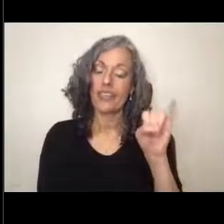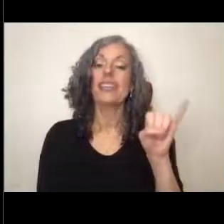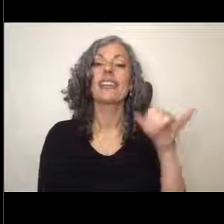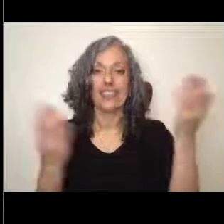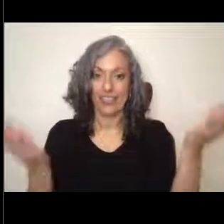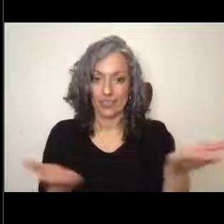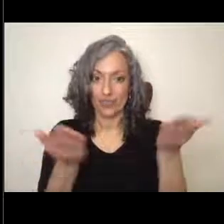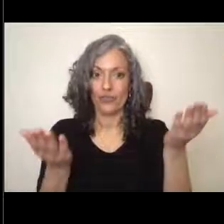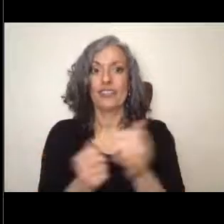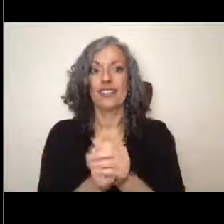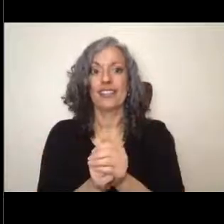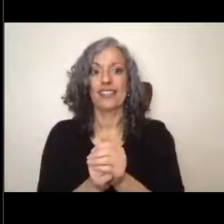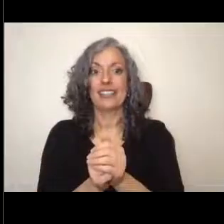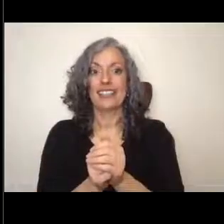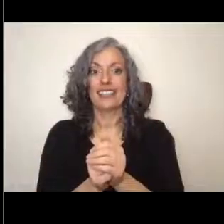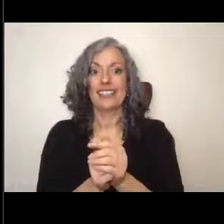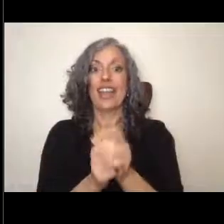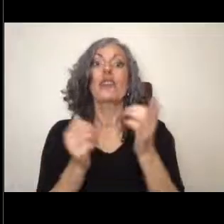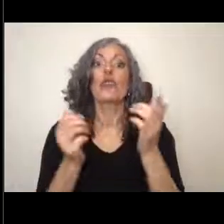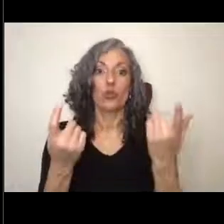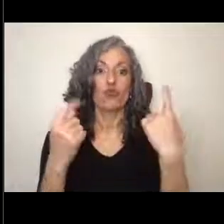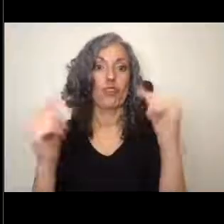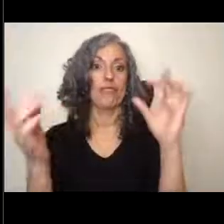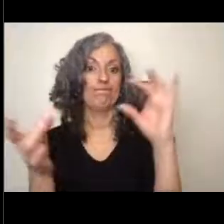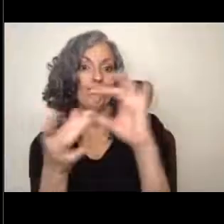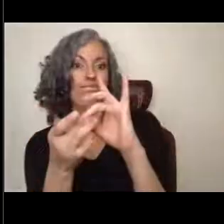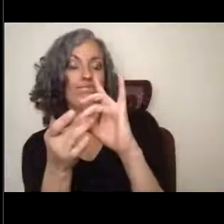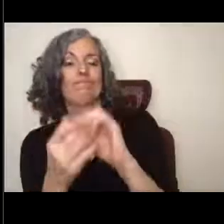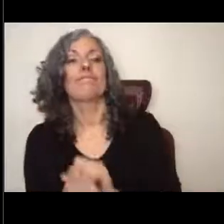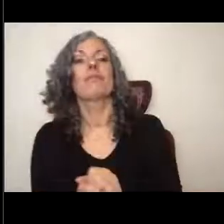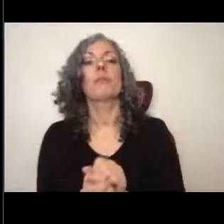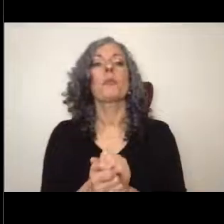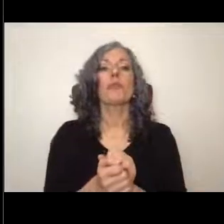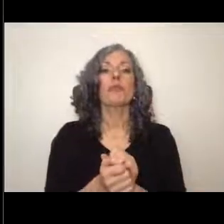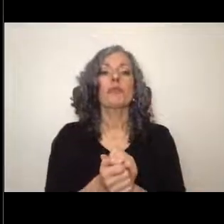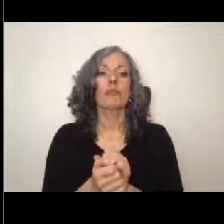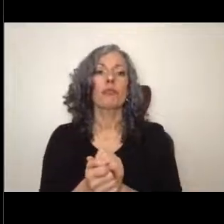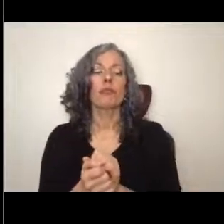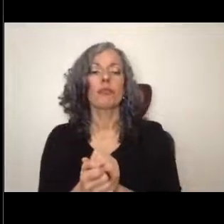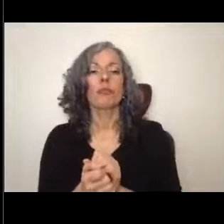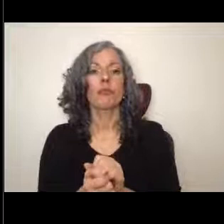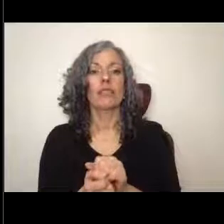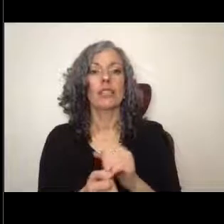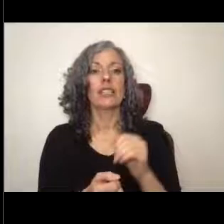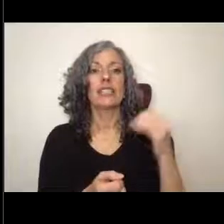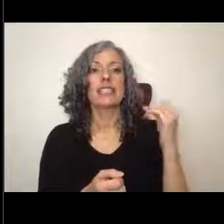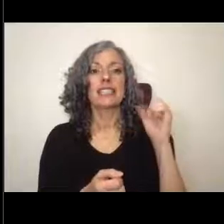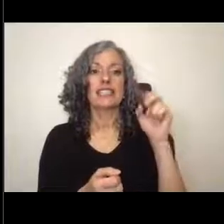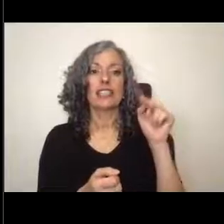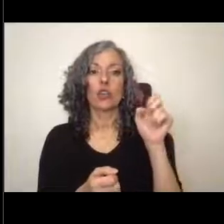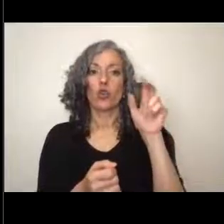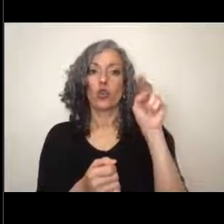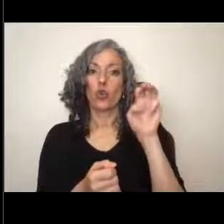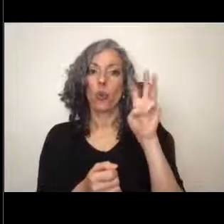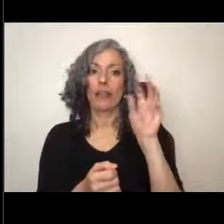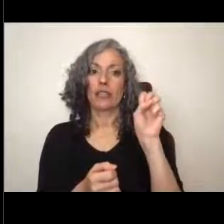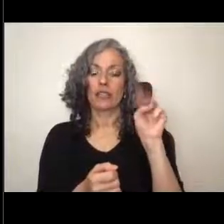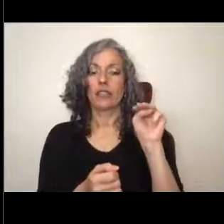I know he was attempting to log on. Chair Eager. Here. Senator Newman. Here. Assemblymember